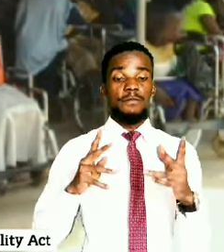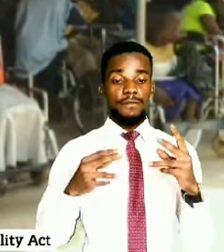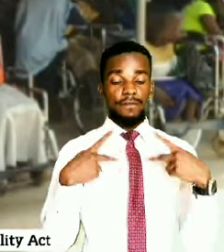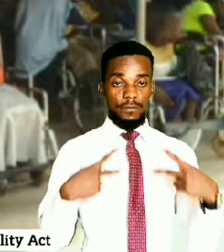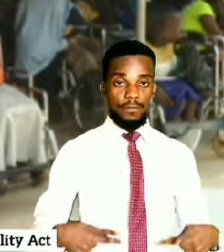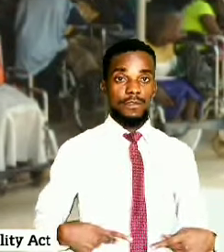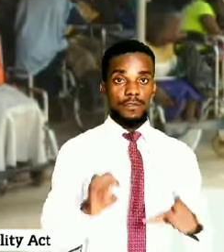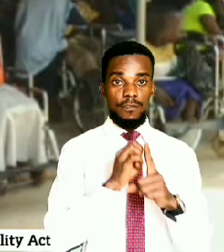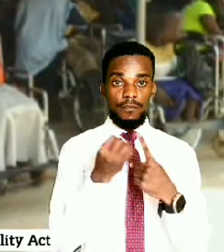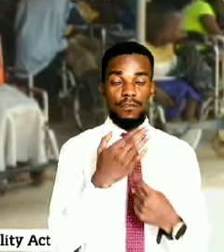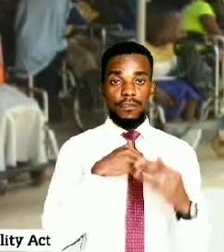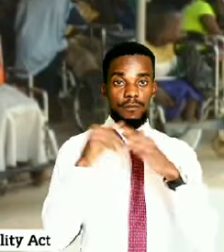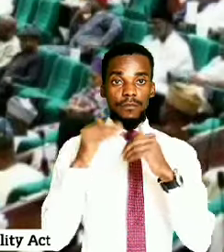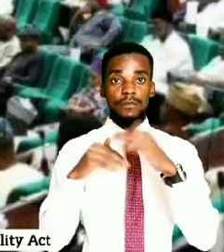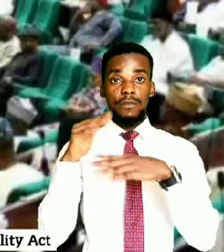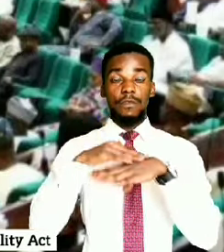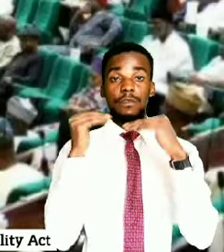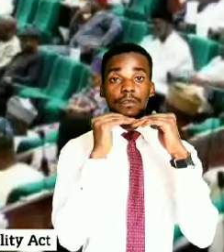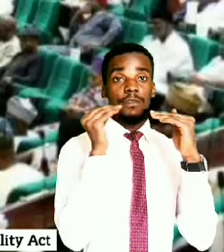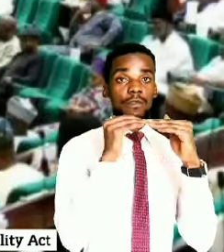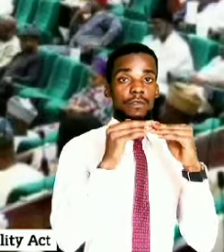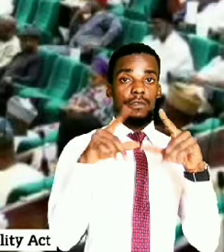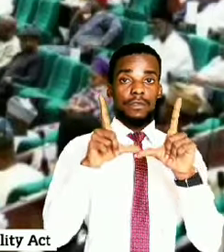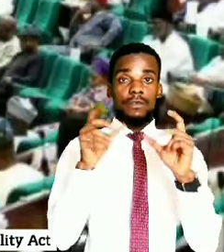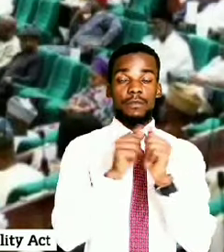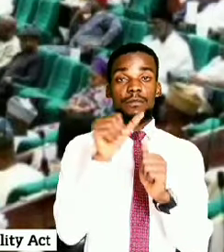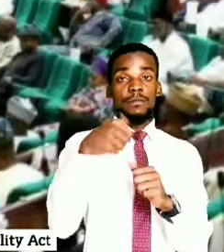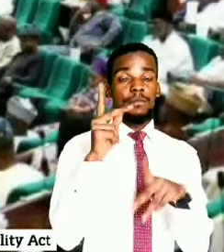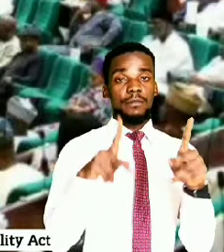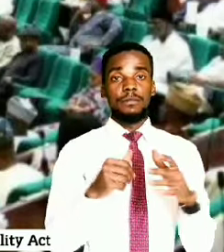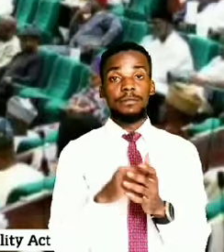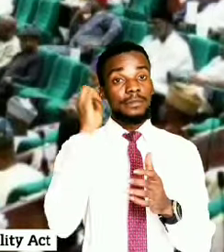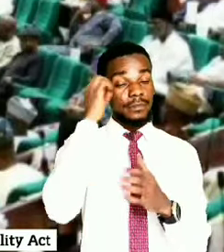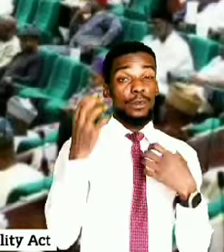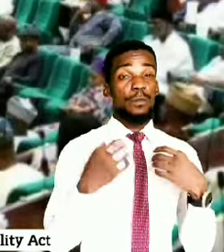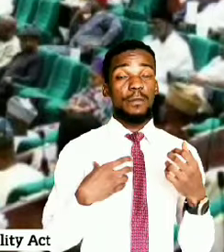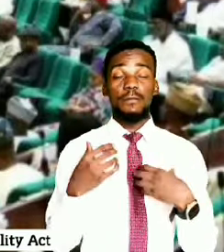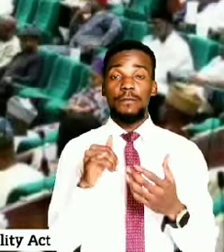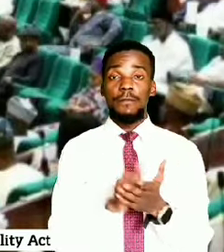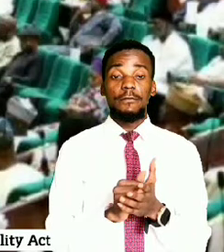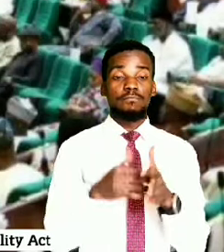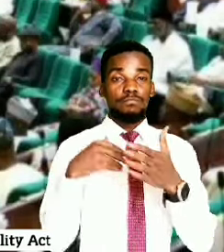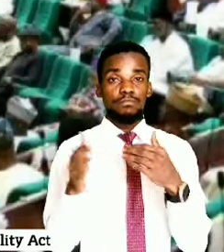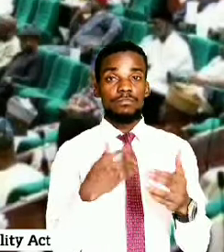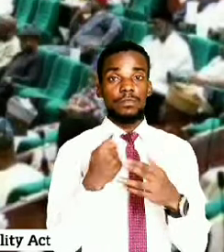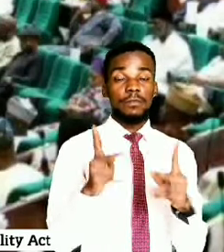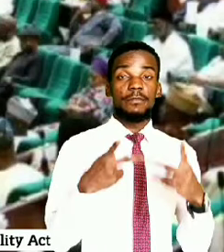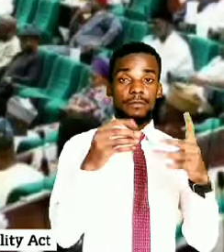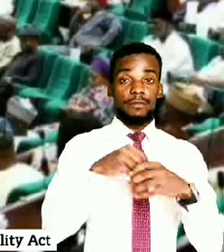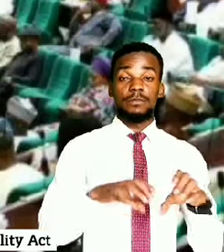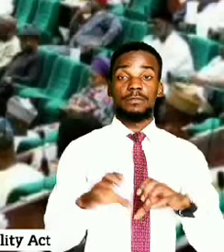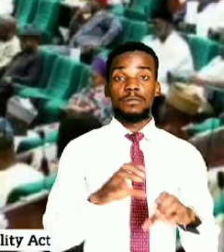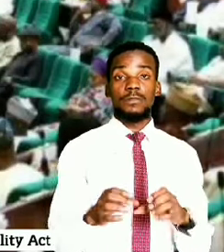environment and build it on an equal basis with others. It lamented that, despite the provisions in the